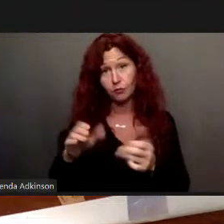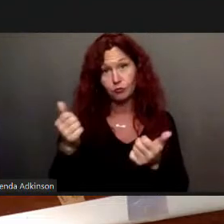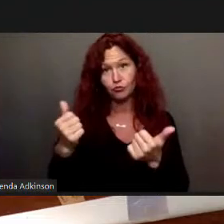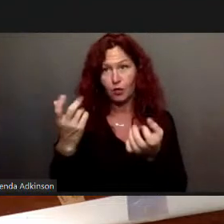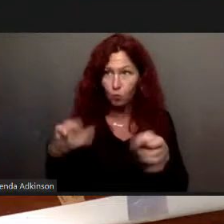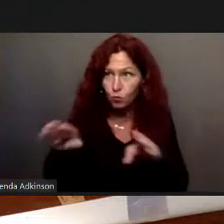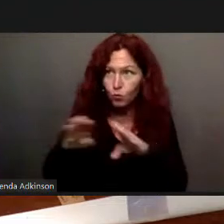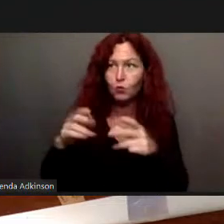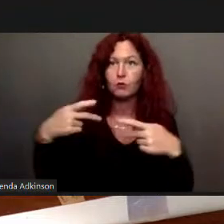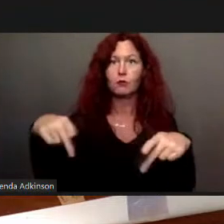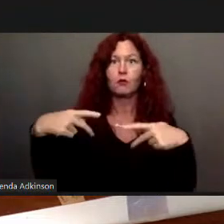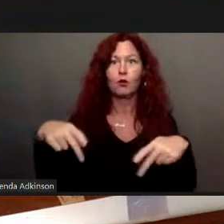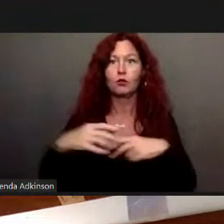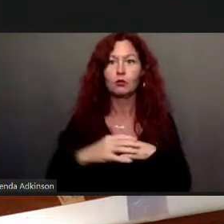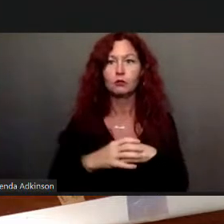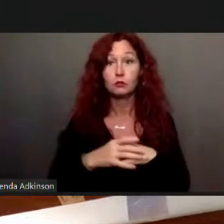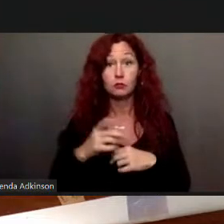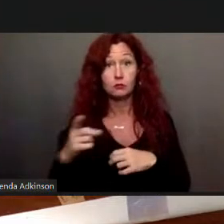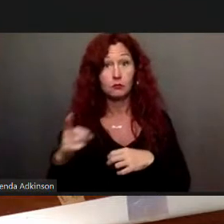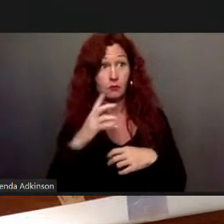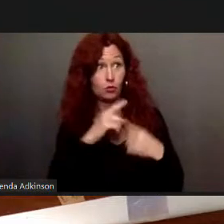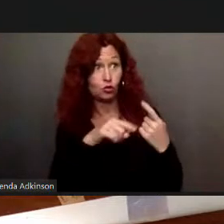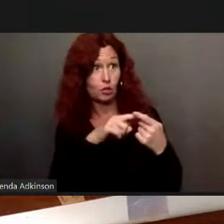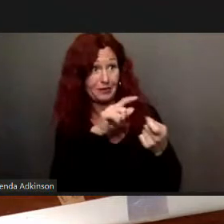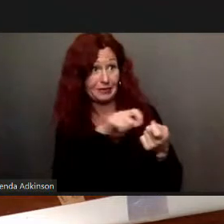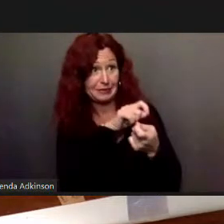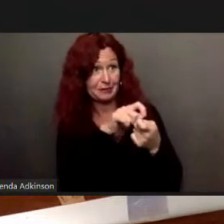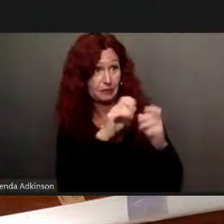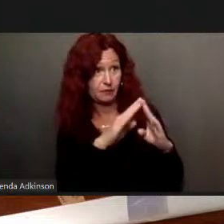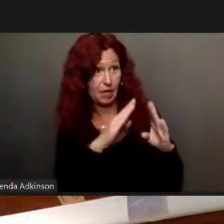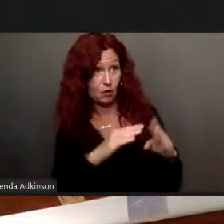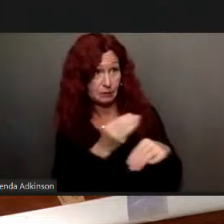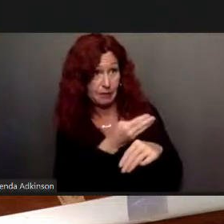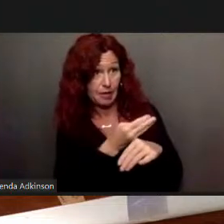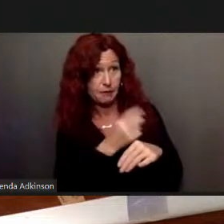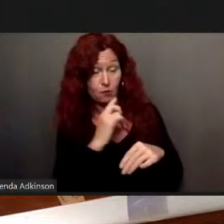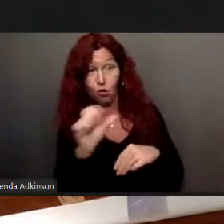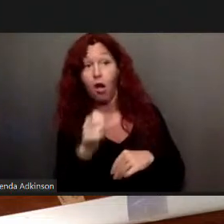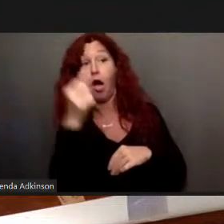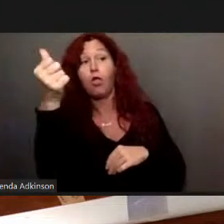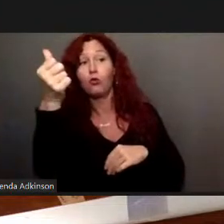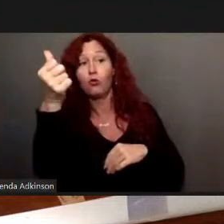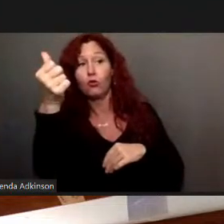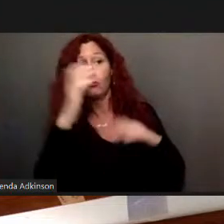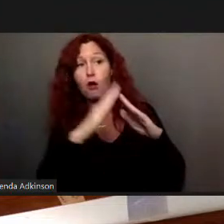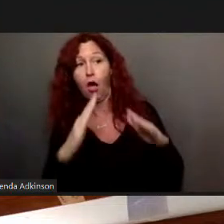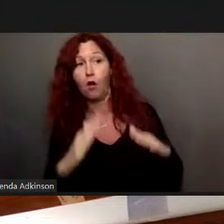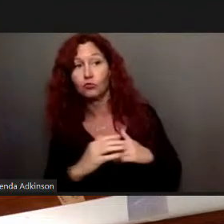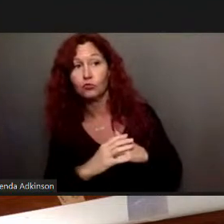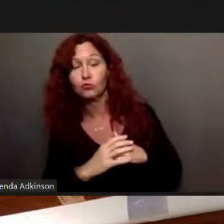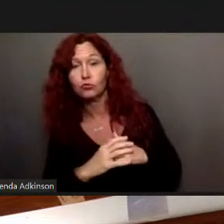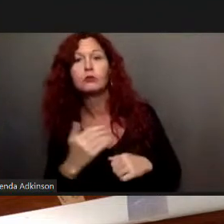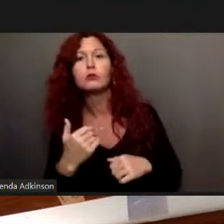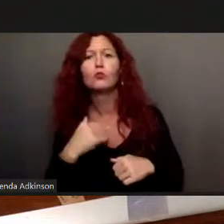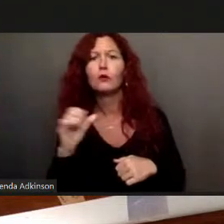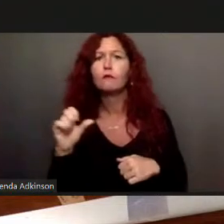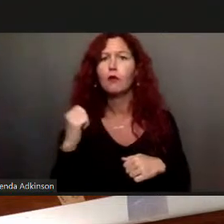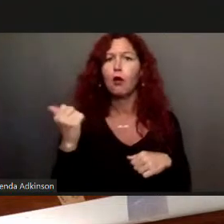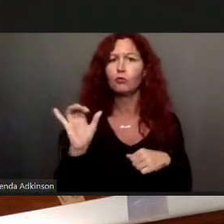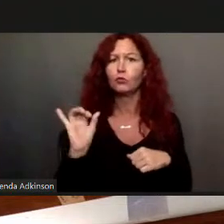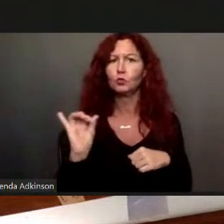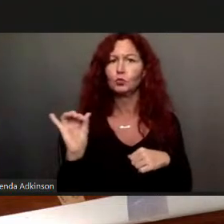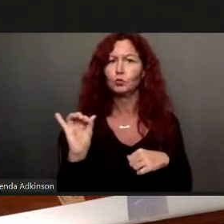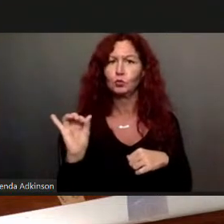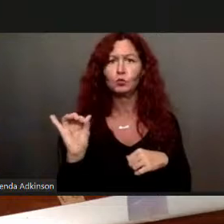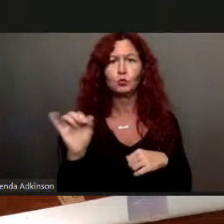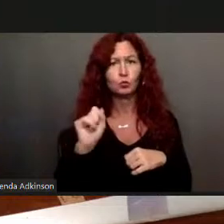talking, are you talking, Chief, specifically about that home in Miami or a couple of other locations in Dade? We've had other locations in Dade that we